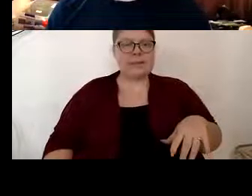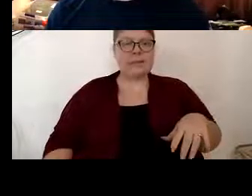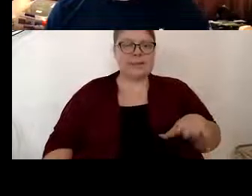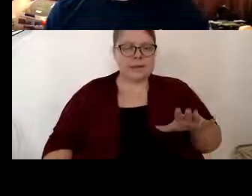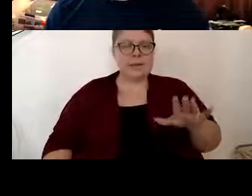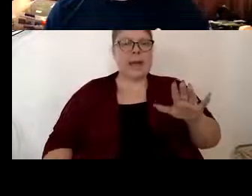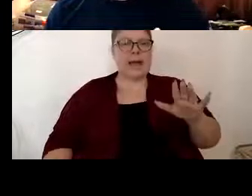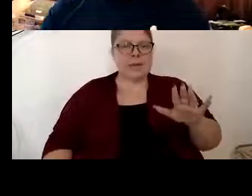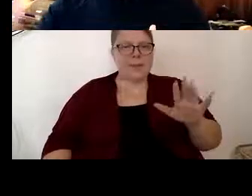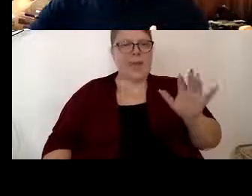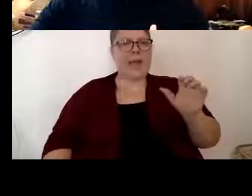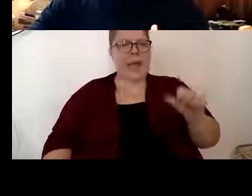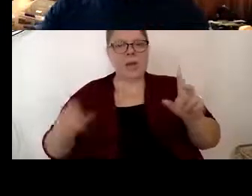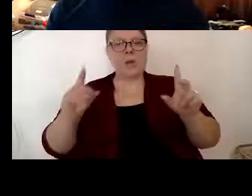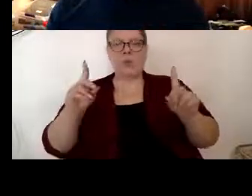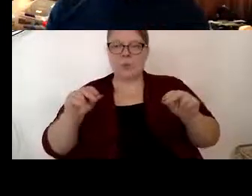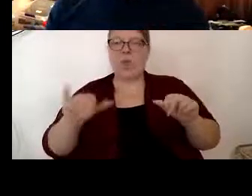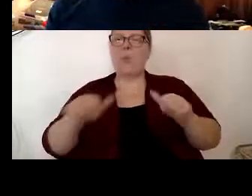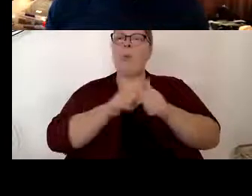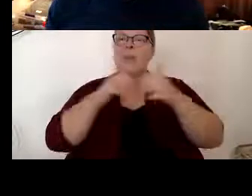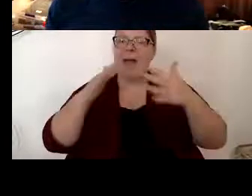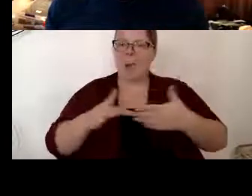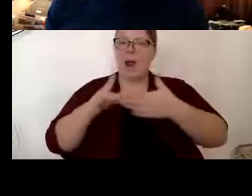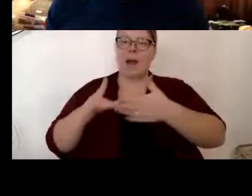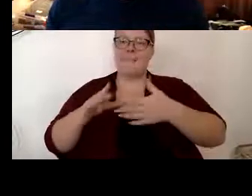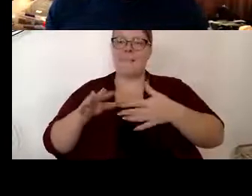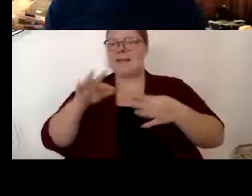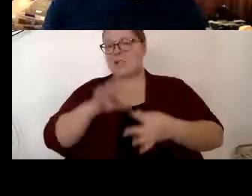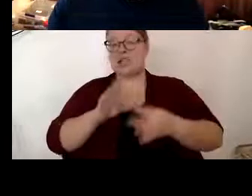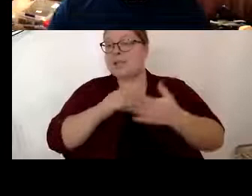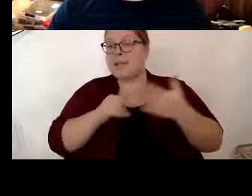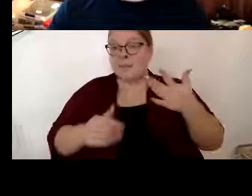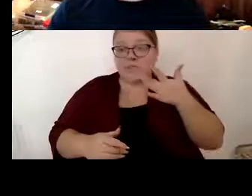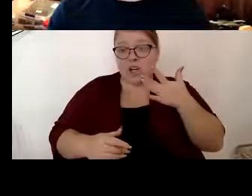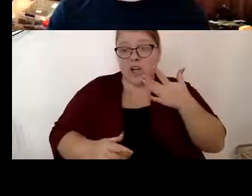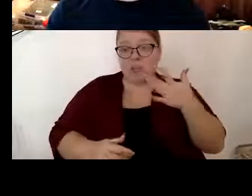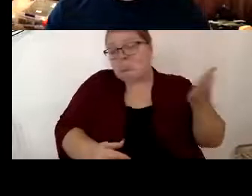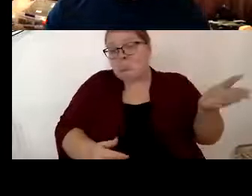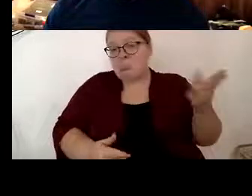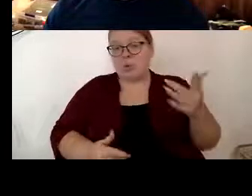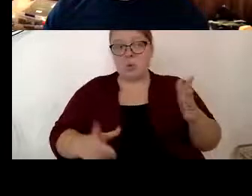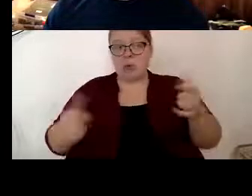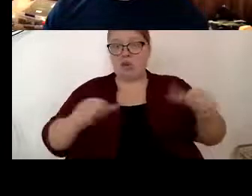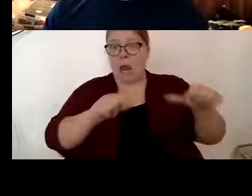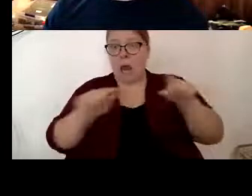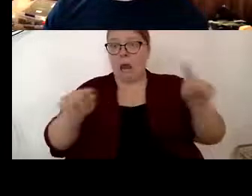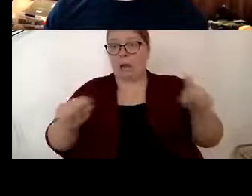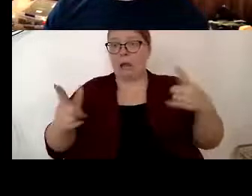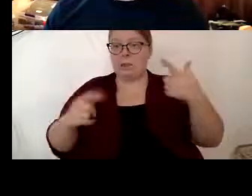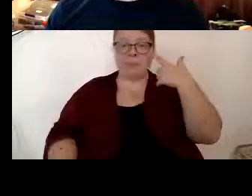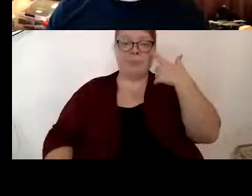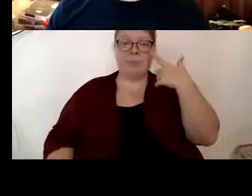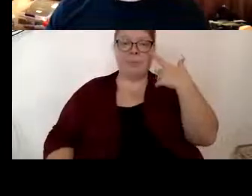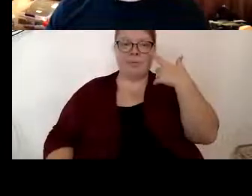them, of a guided meditation. Some patients do better with a guided meditation, so let them practice with both. So some, there's not really